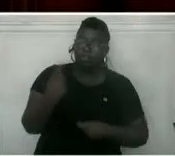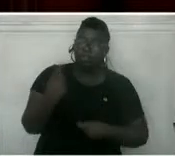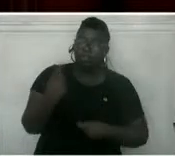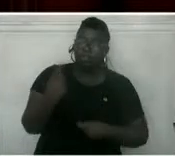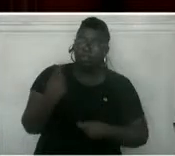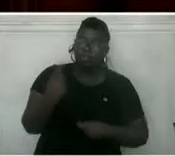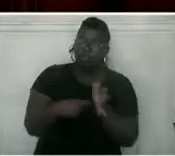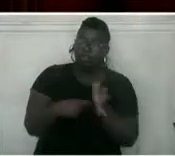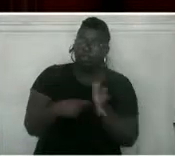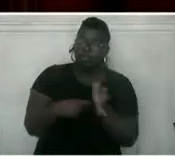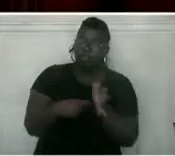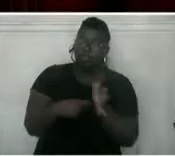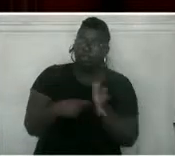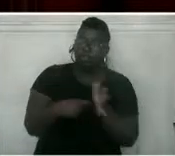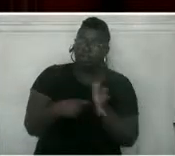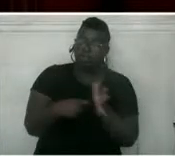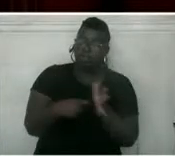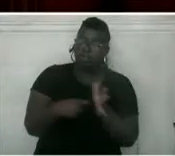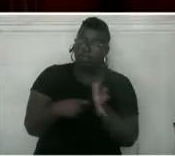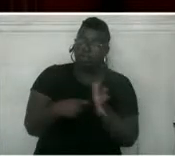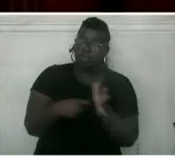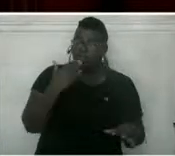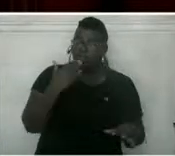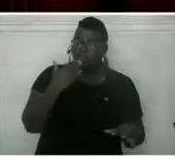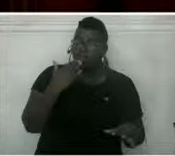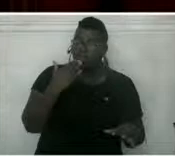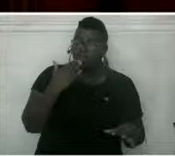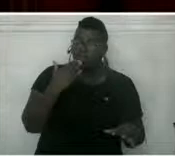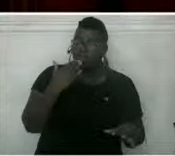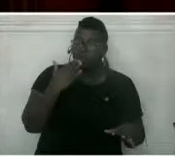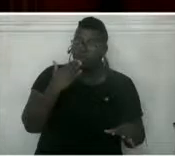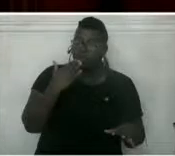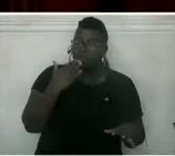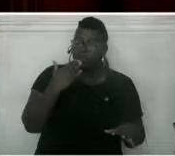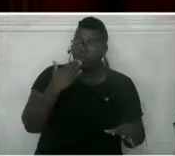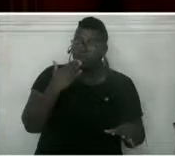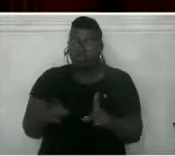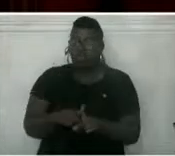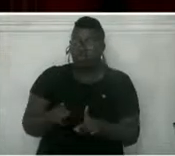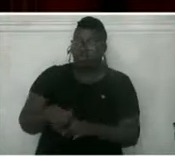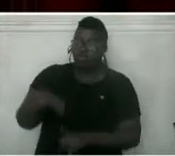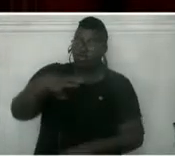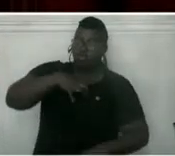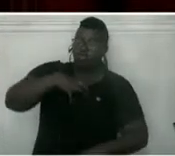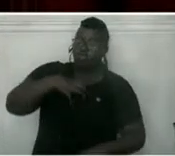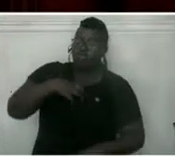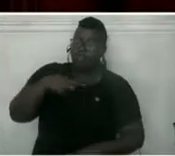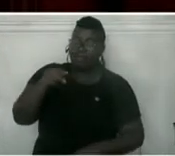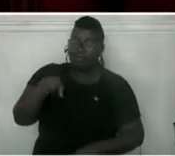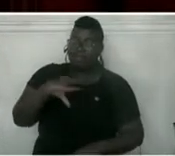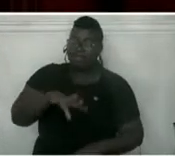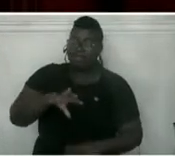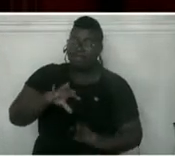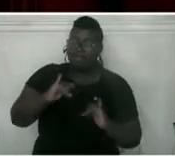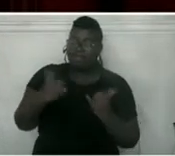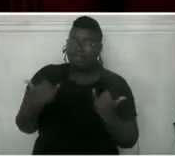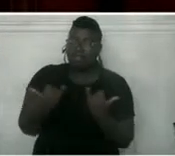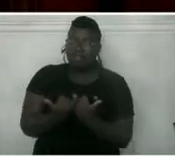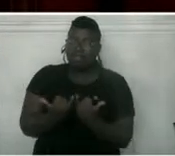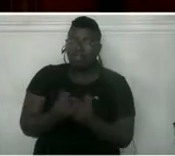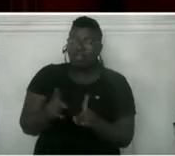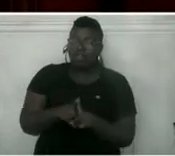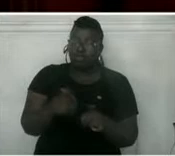We disclose who benefited, how much, and the ownership of those companies. Our